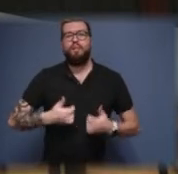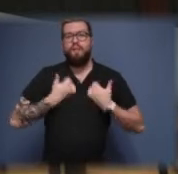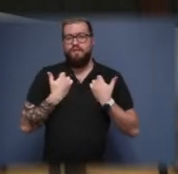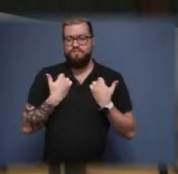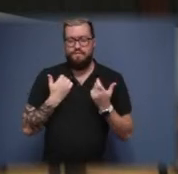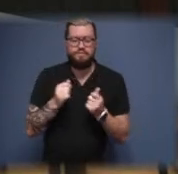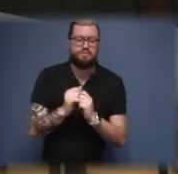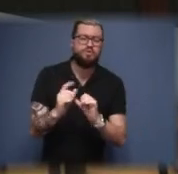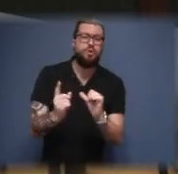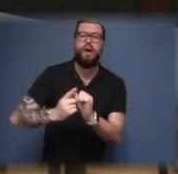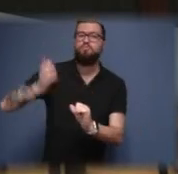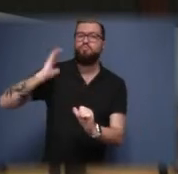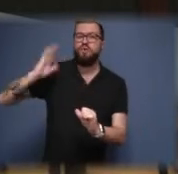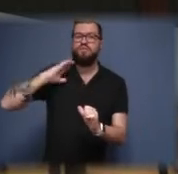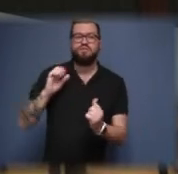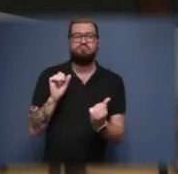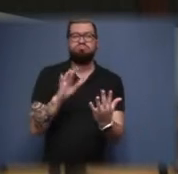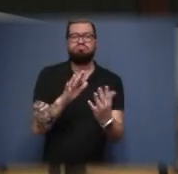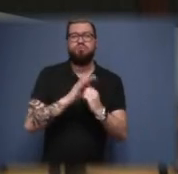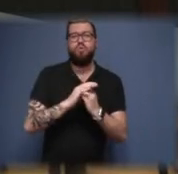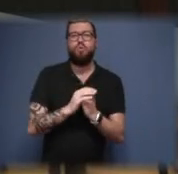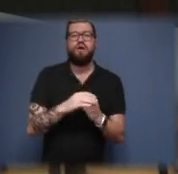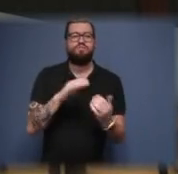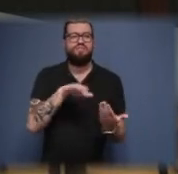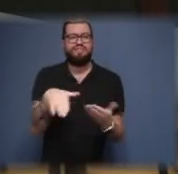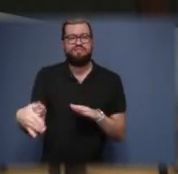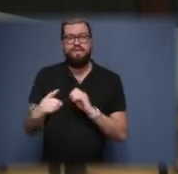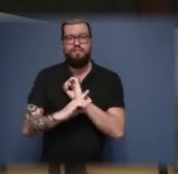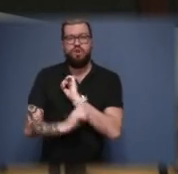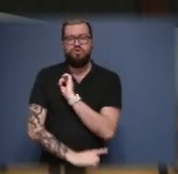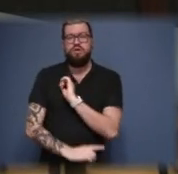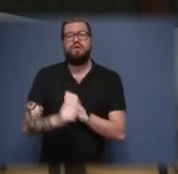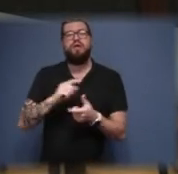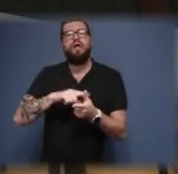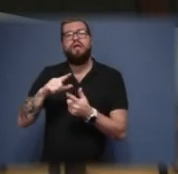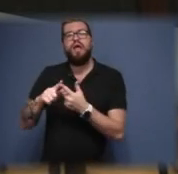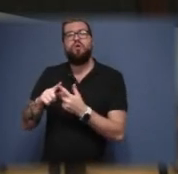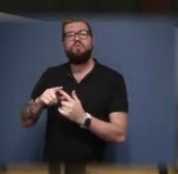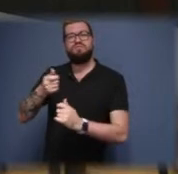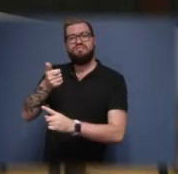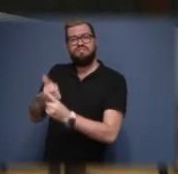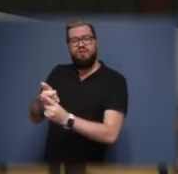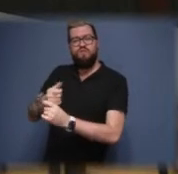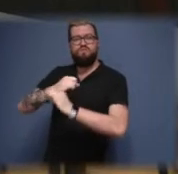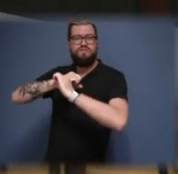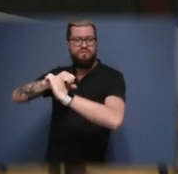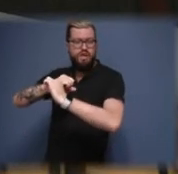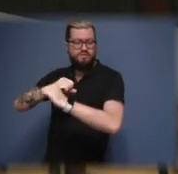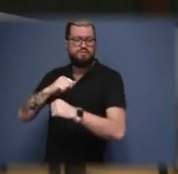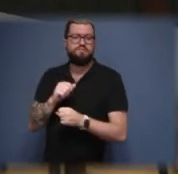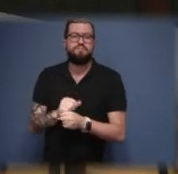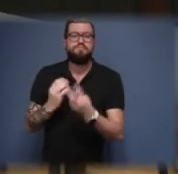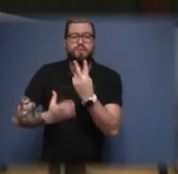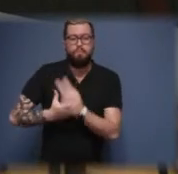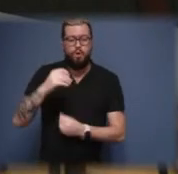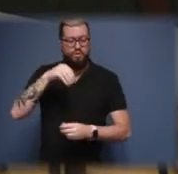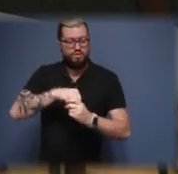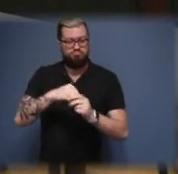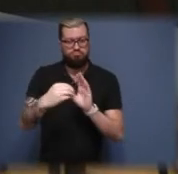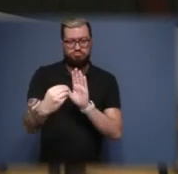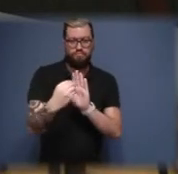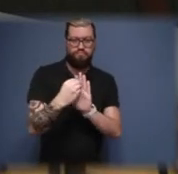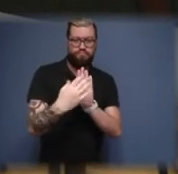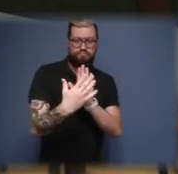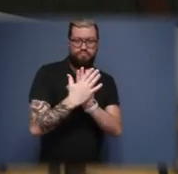I previously addressed capital punishment. I will now address the topic of self-defense, both being enshrined in our federal and